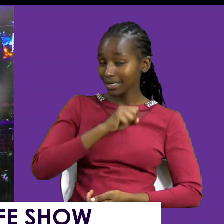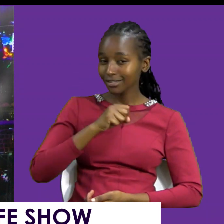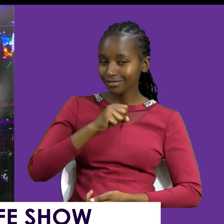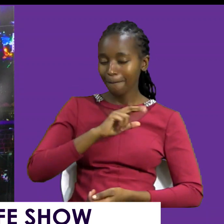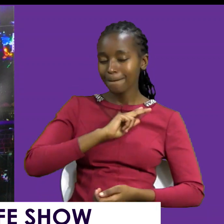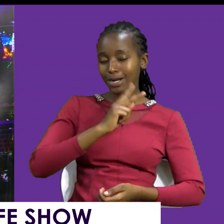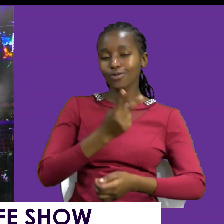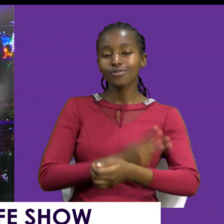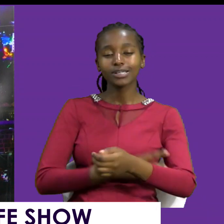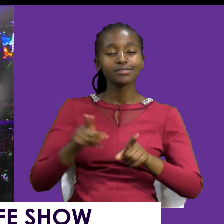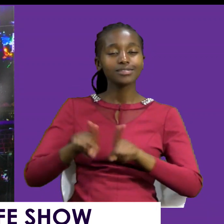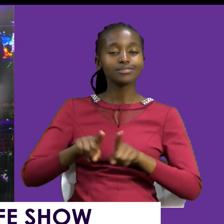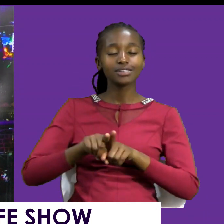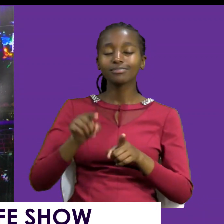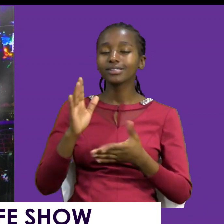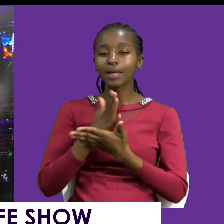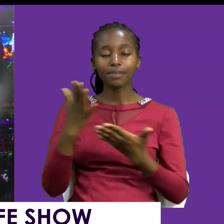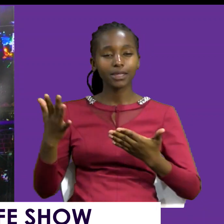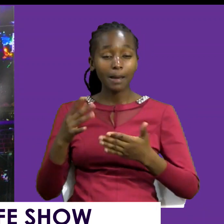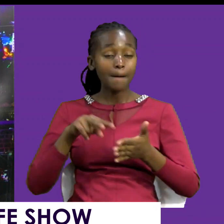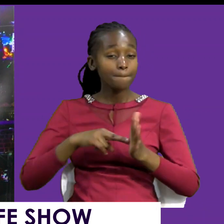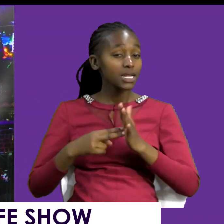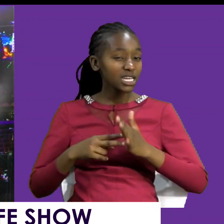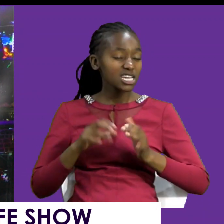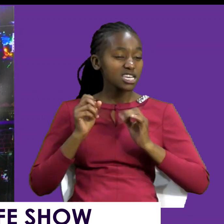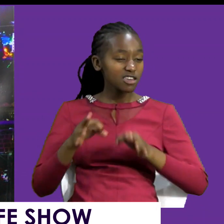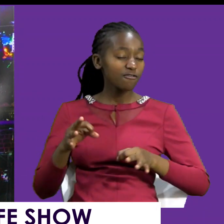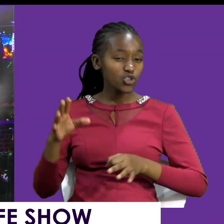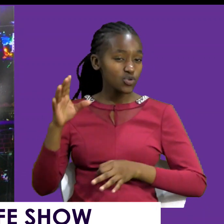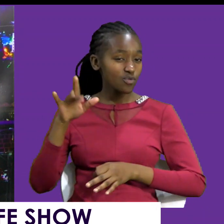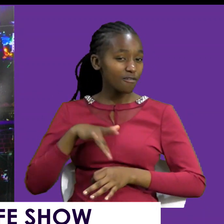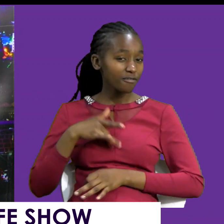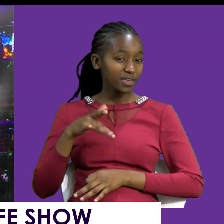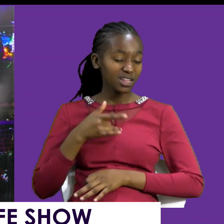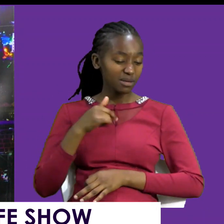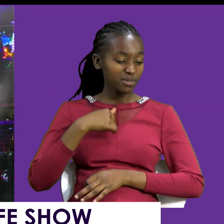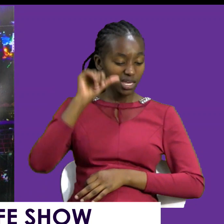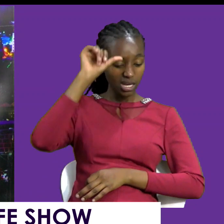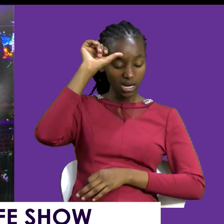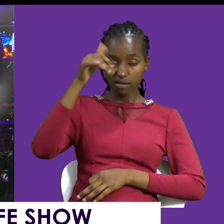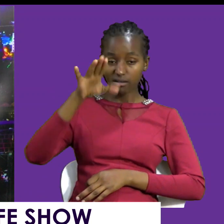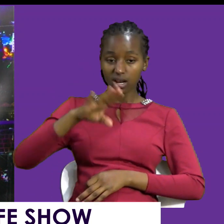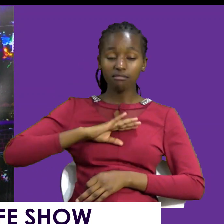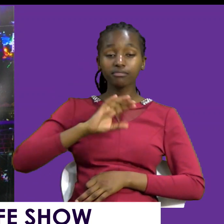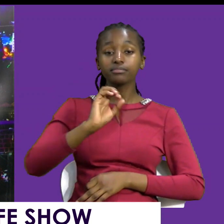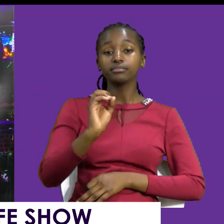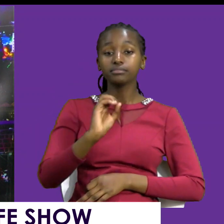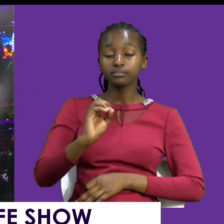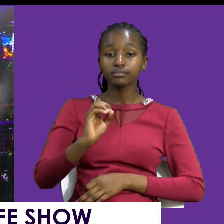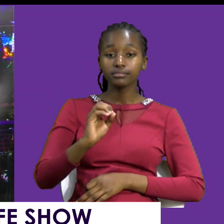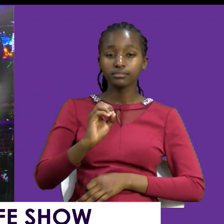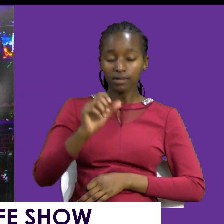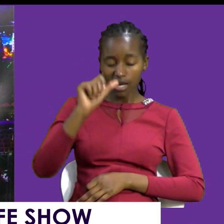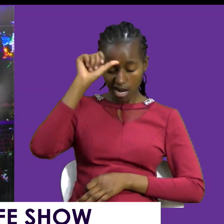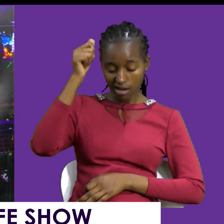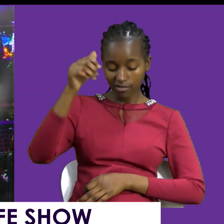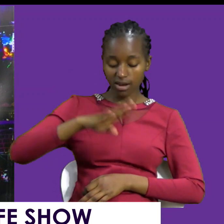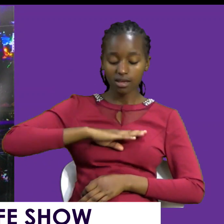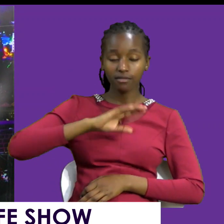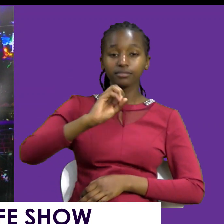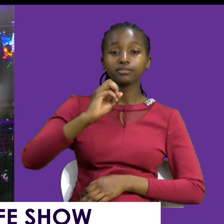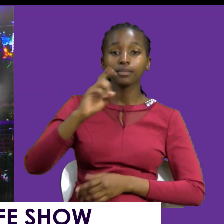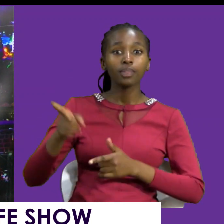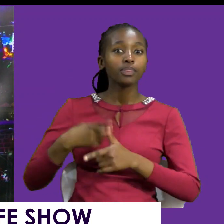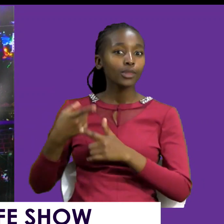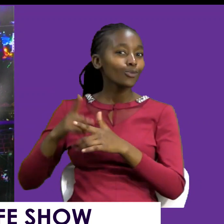to fill. You're trying to fill a gap. If you feel like you're not wise enough, you don't feel clever enough, what